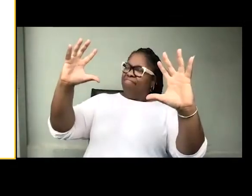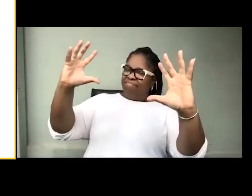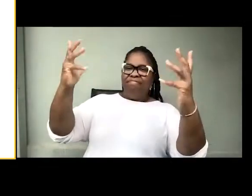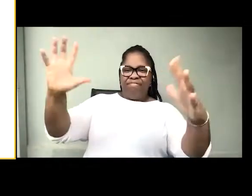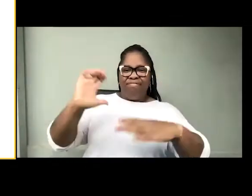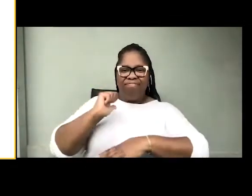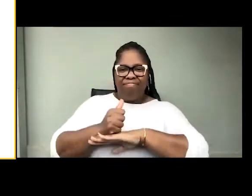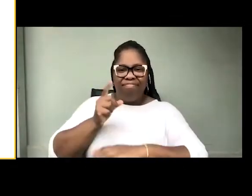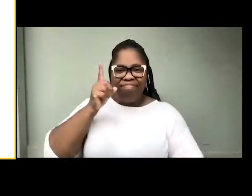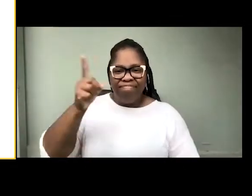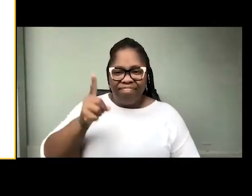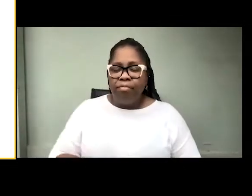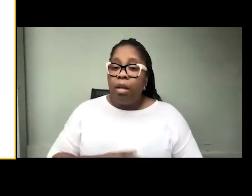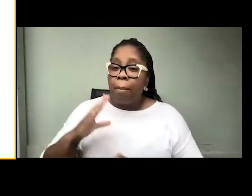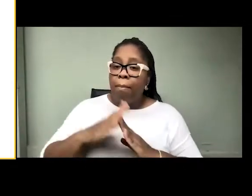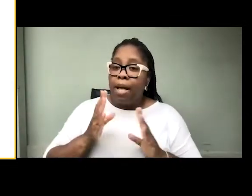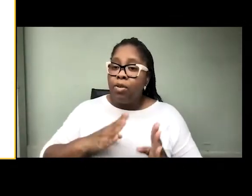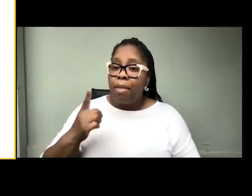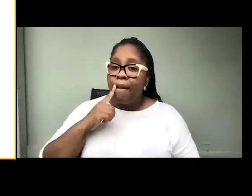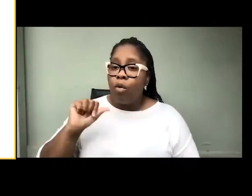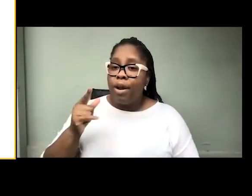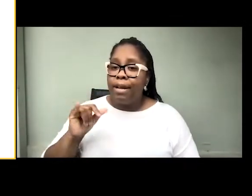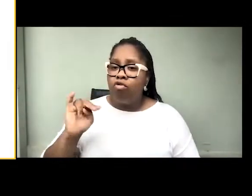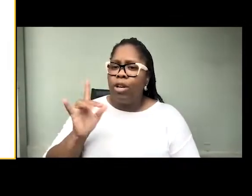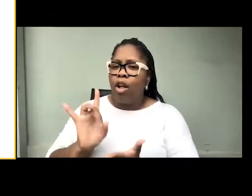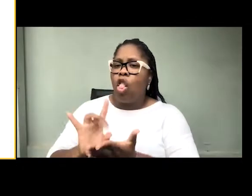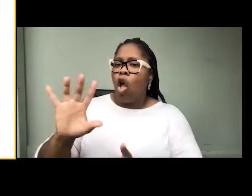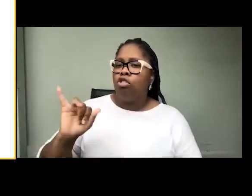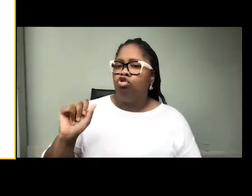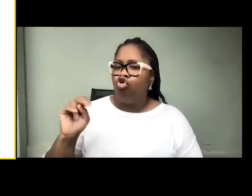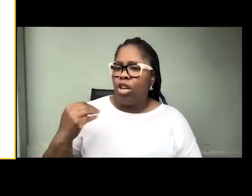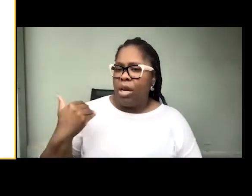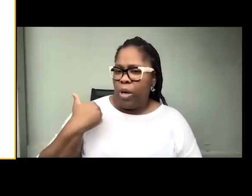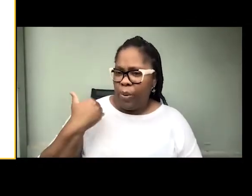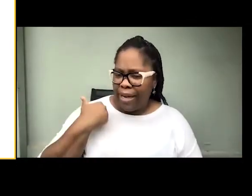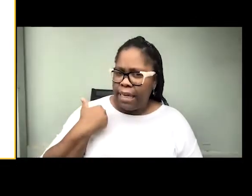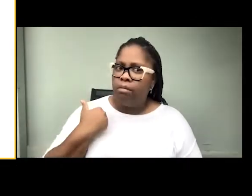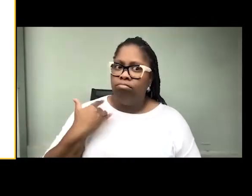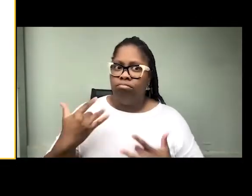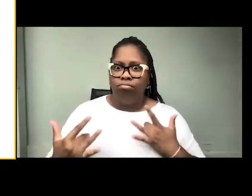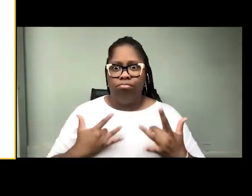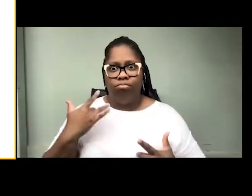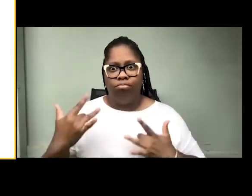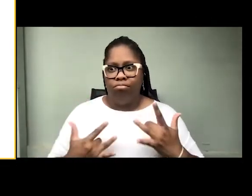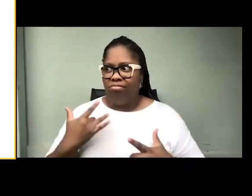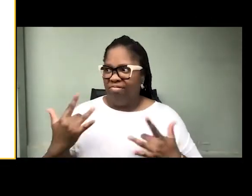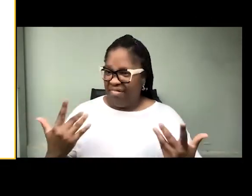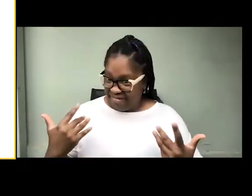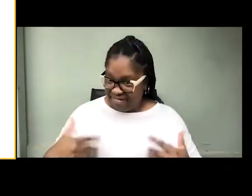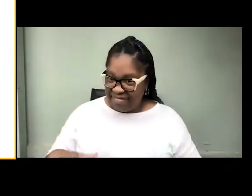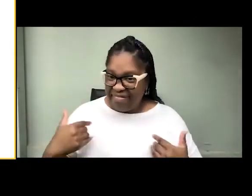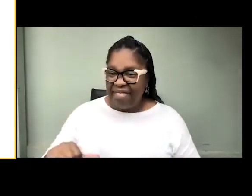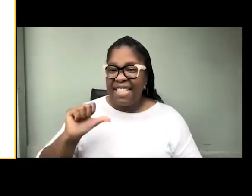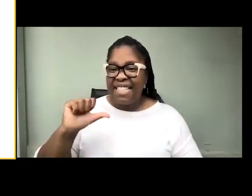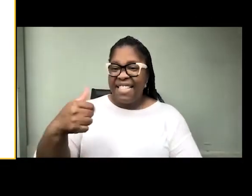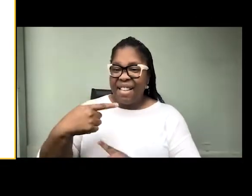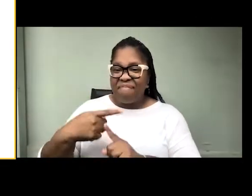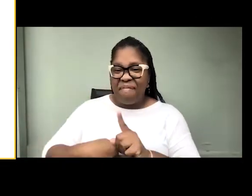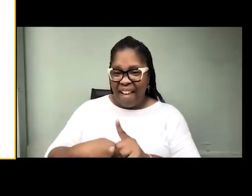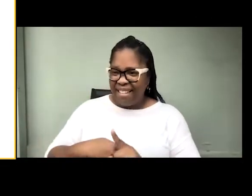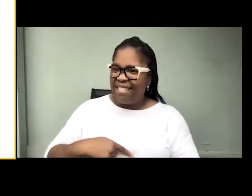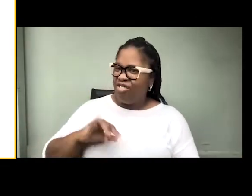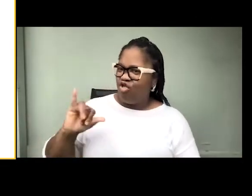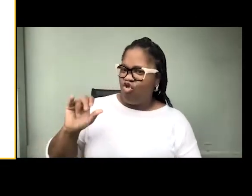The Master Plan for Aging launched in January. Very excited. It's been, I can't believe it, almost 10 months of